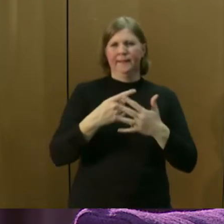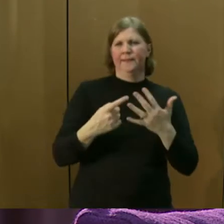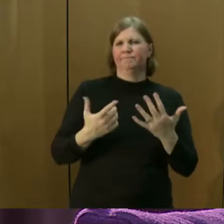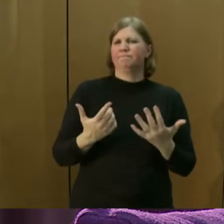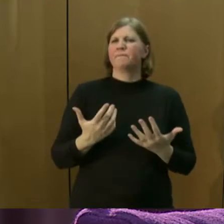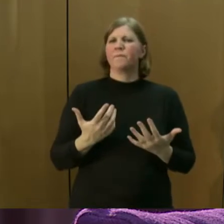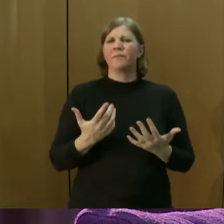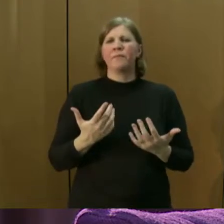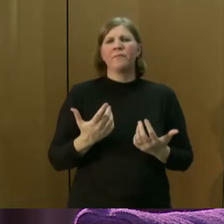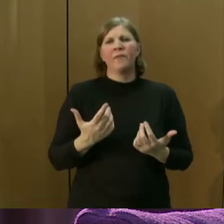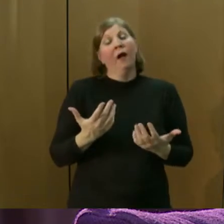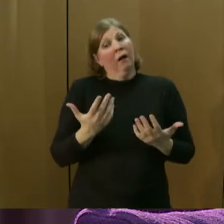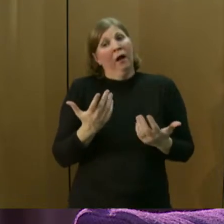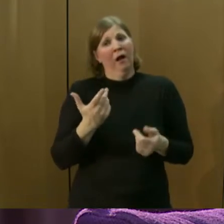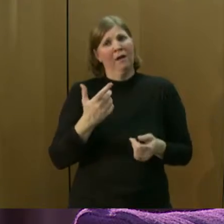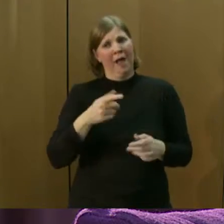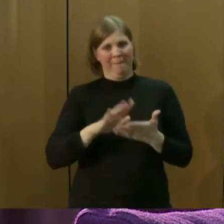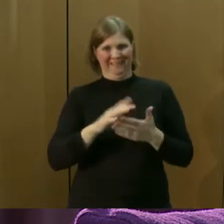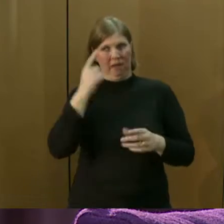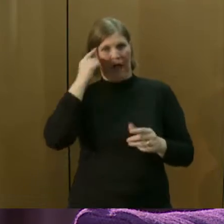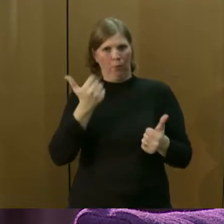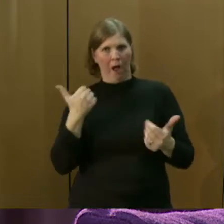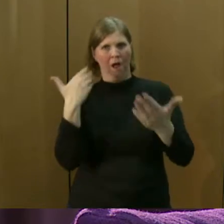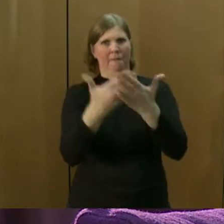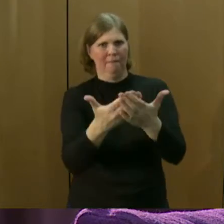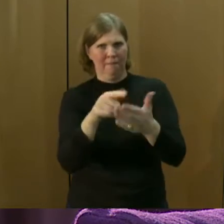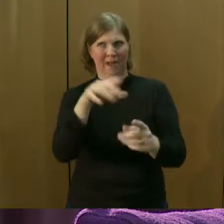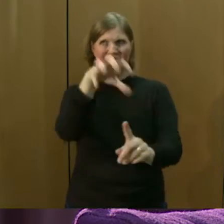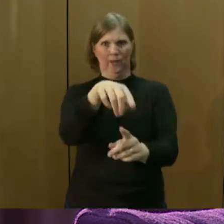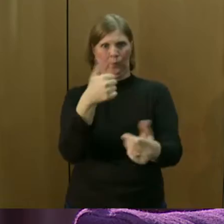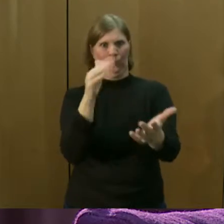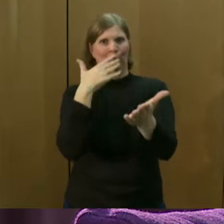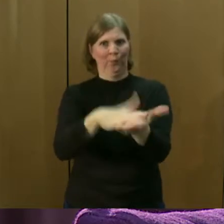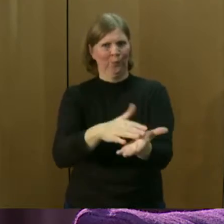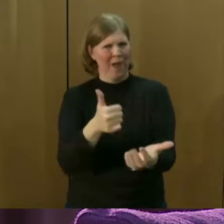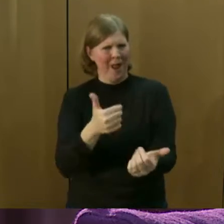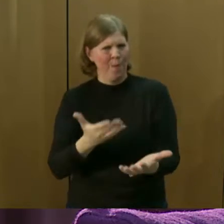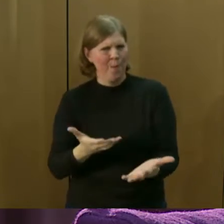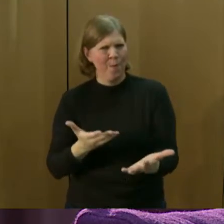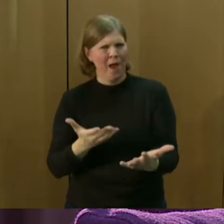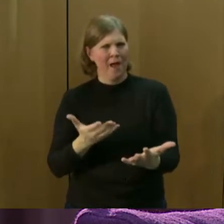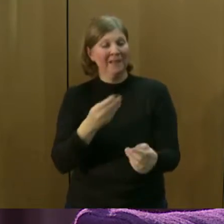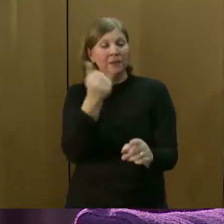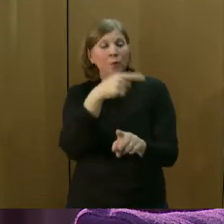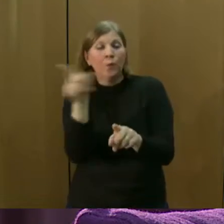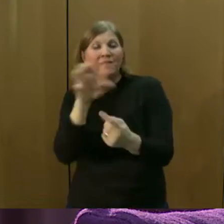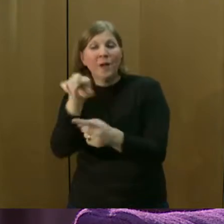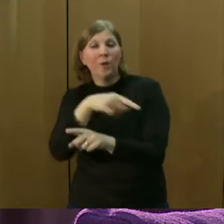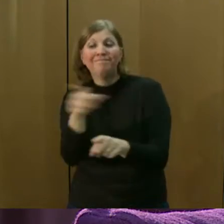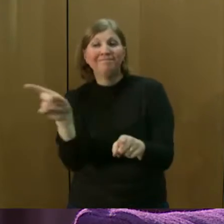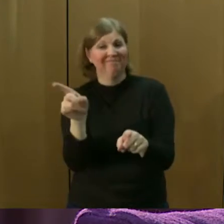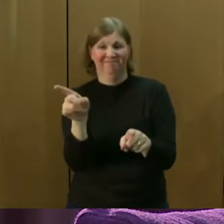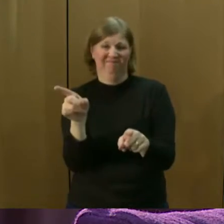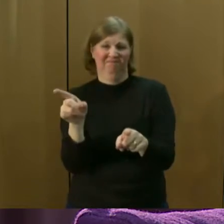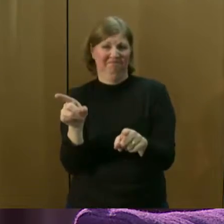application process. Some venues operate a simple hire